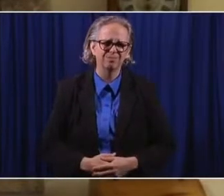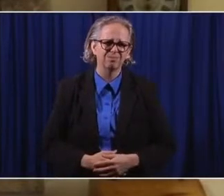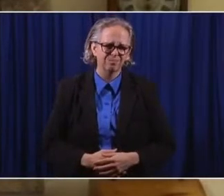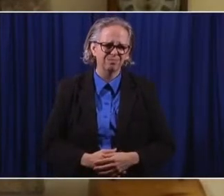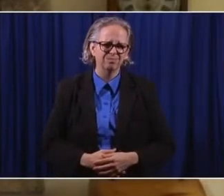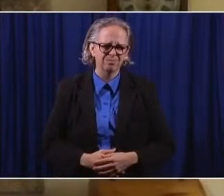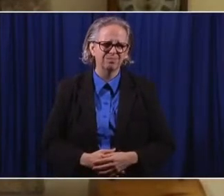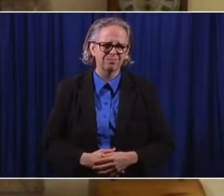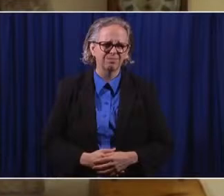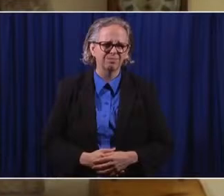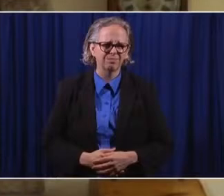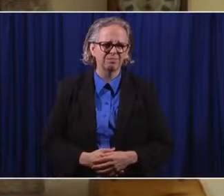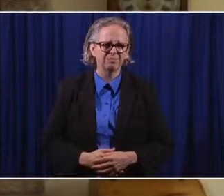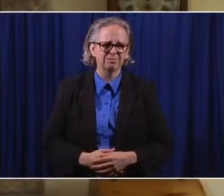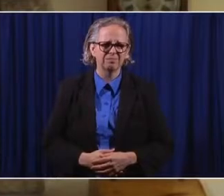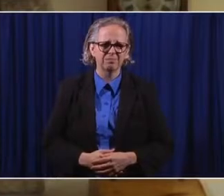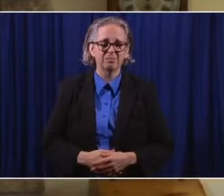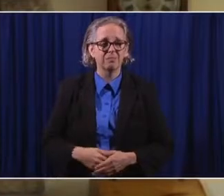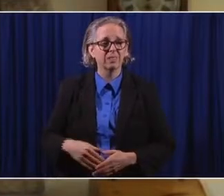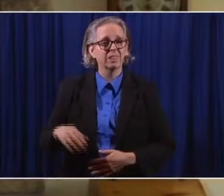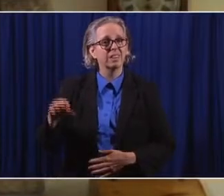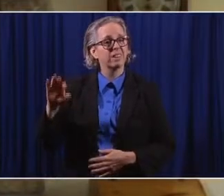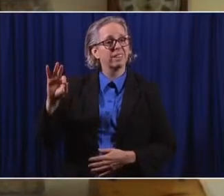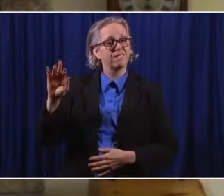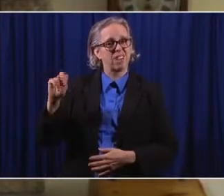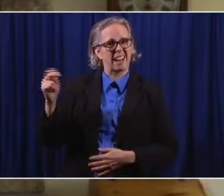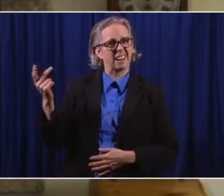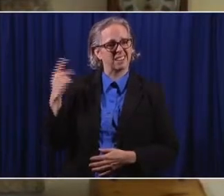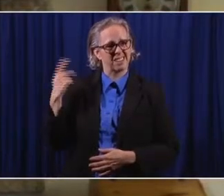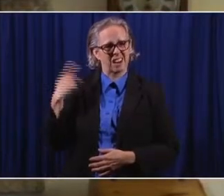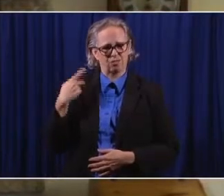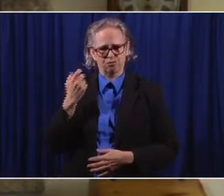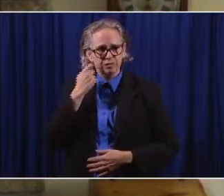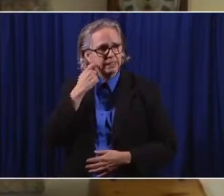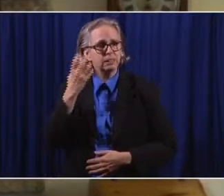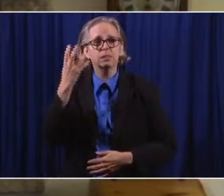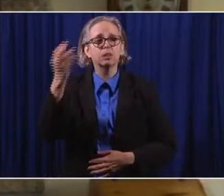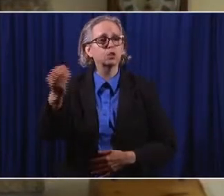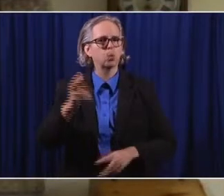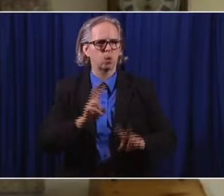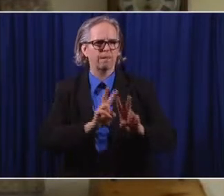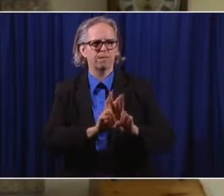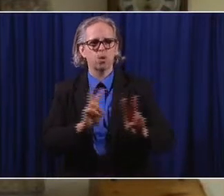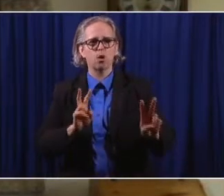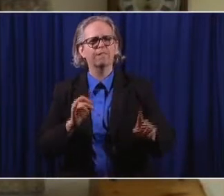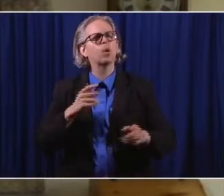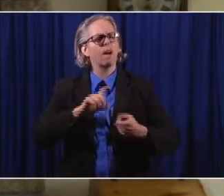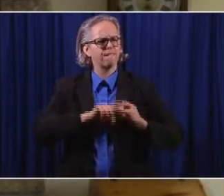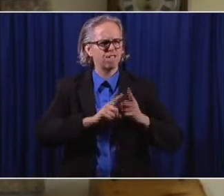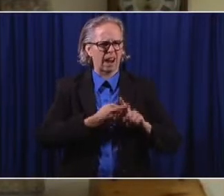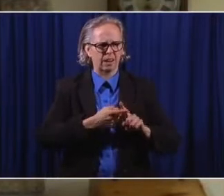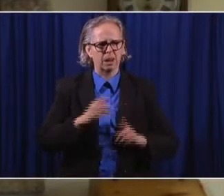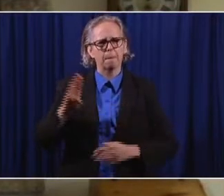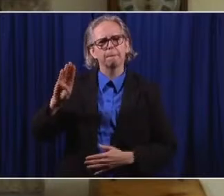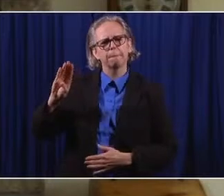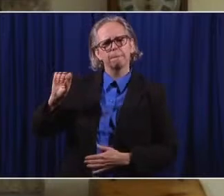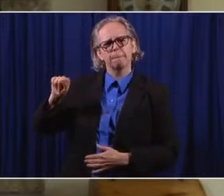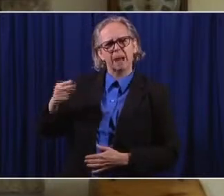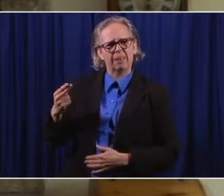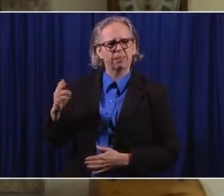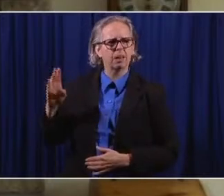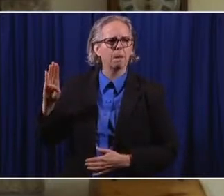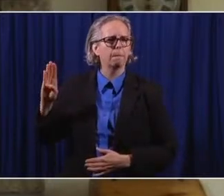Fran and I just came back from the funeral for a friend, Beth Bumgardner, and just a personal note.